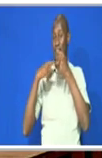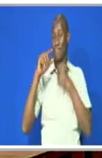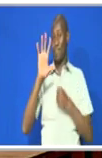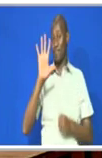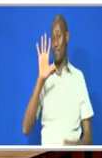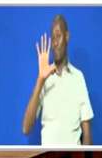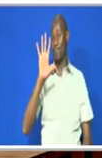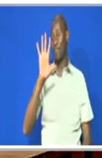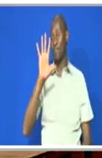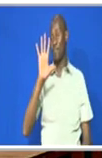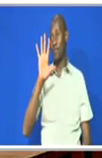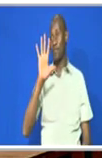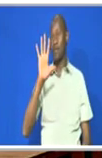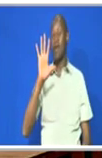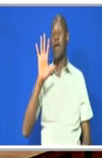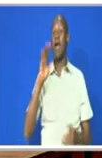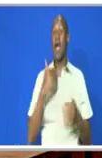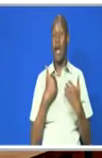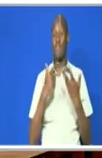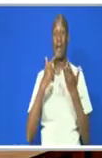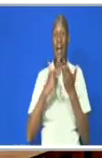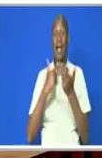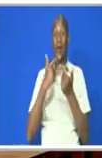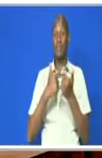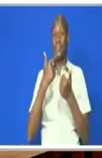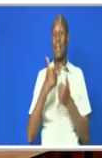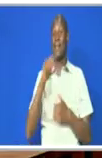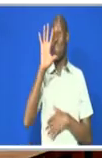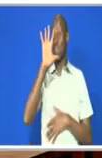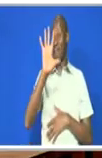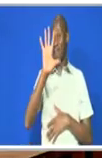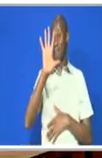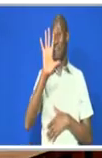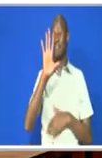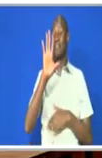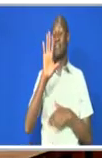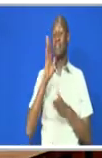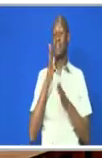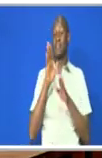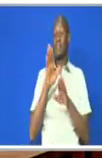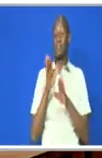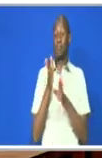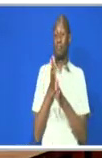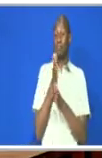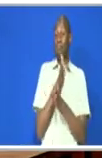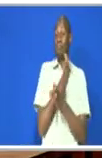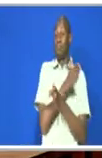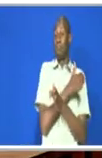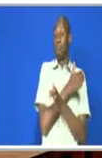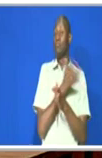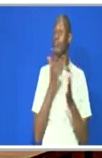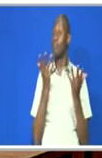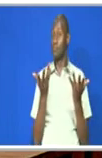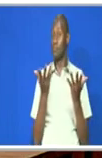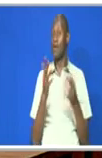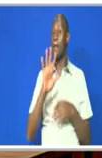5. I have just counted 5 steps backwards. How many fingers am